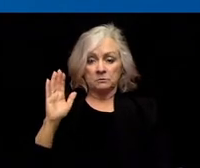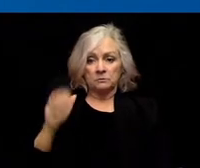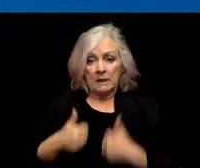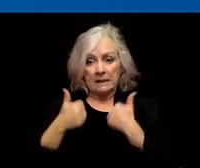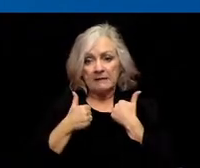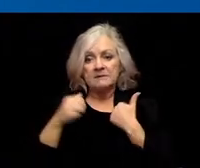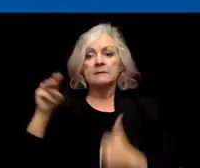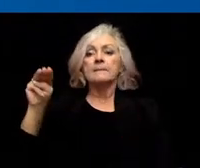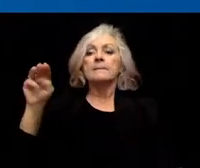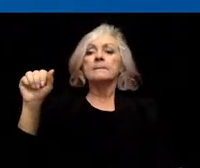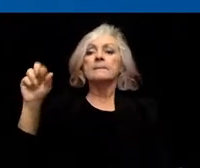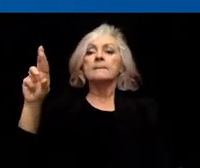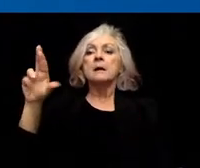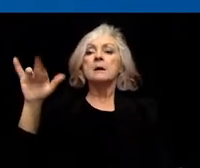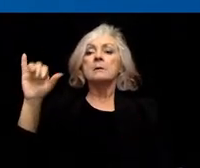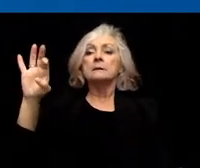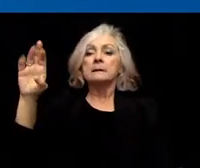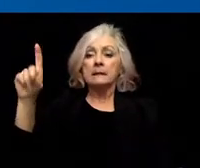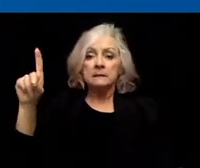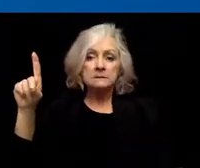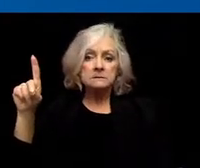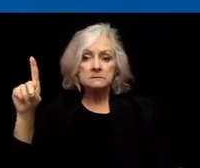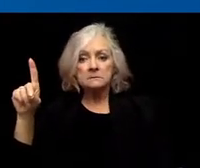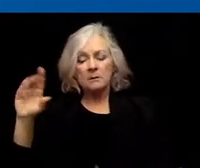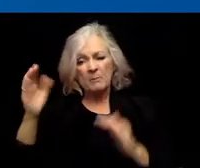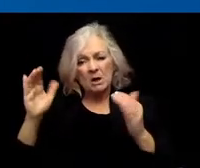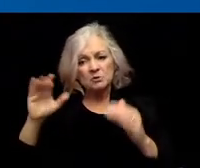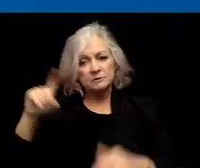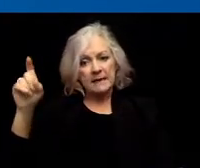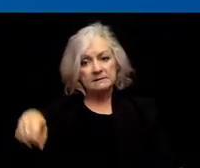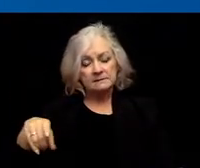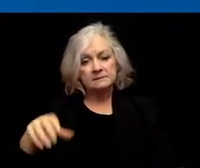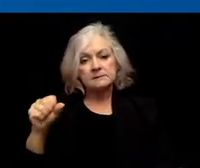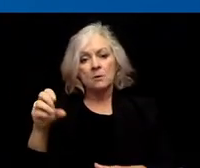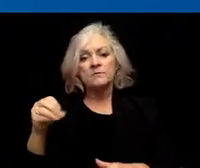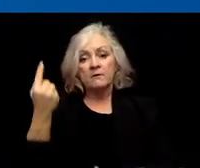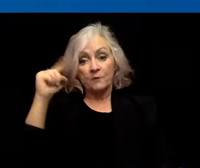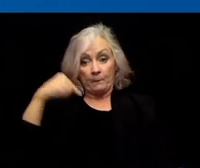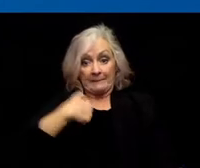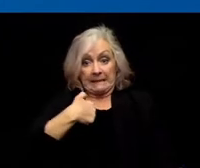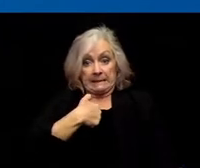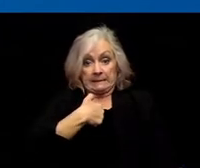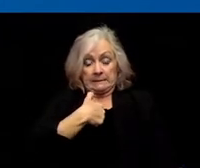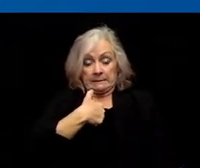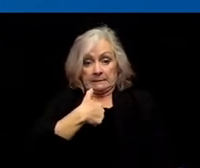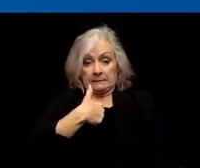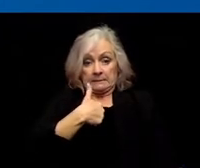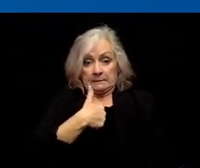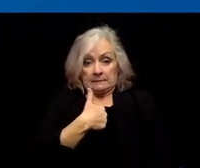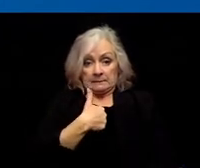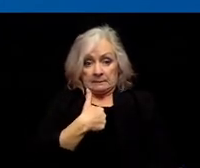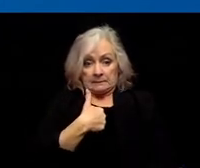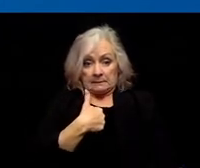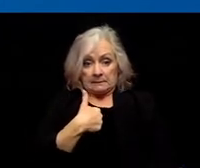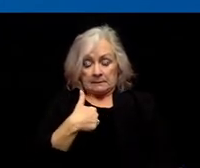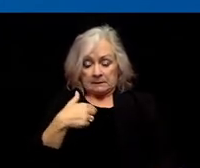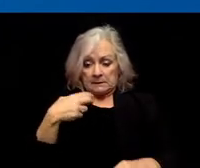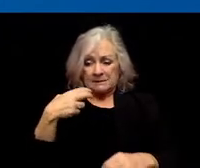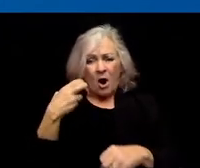Texas. So I think that for me, the one of the big problems is coordinating all of her medical